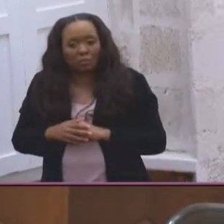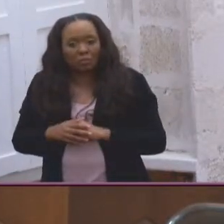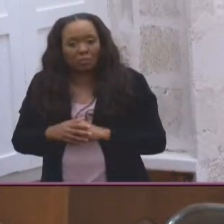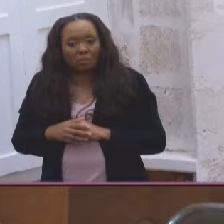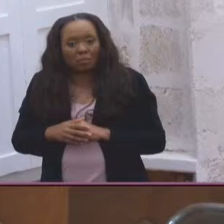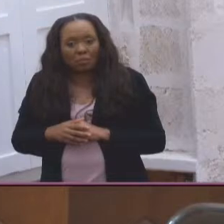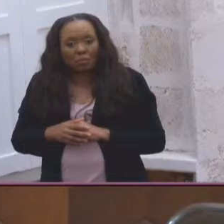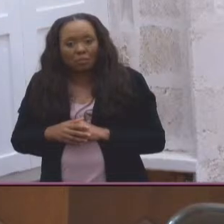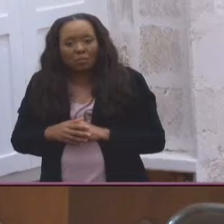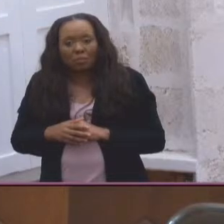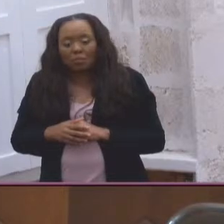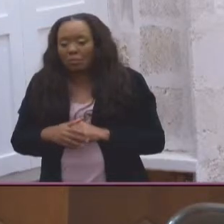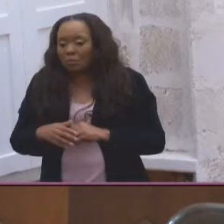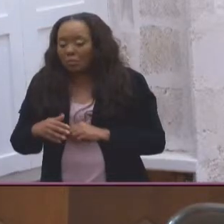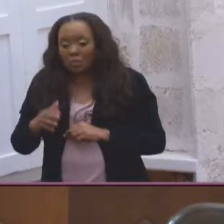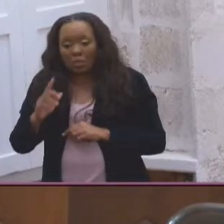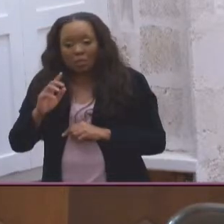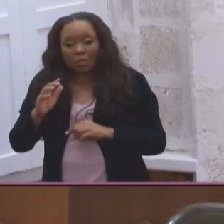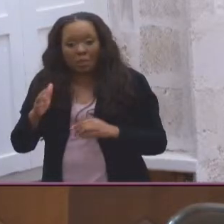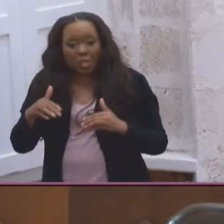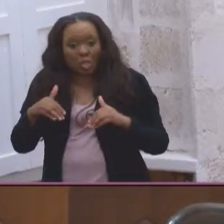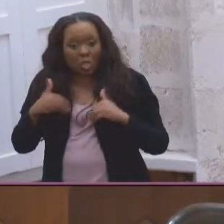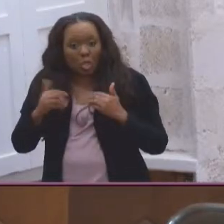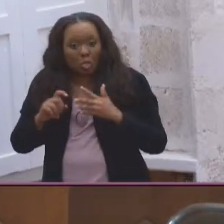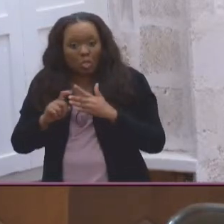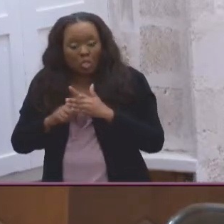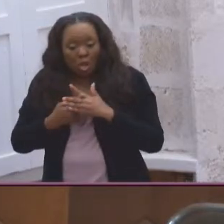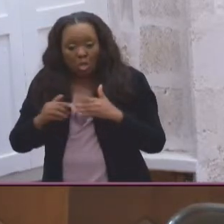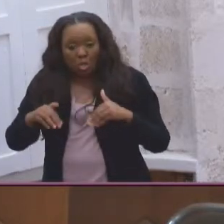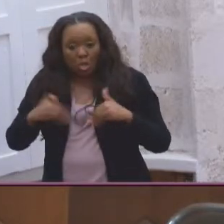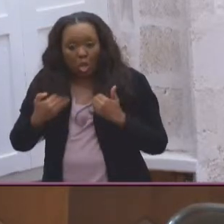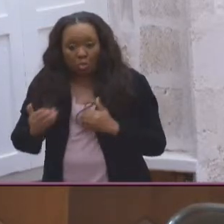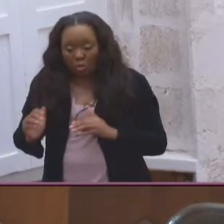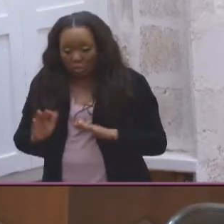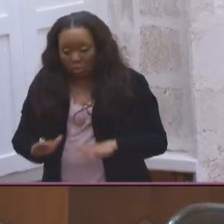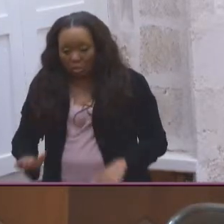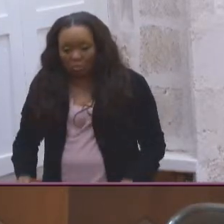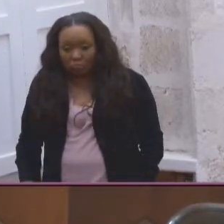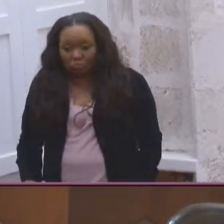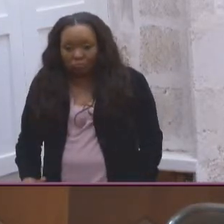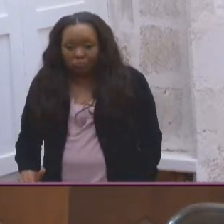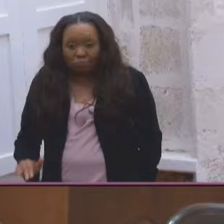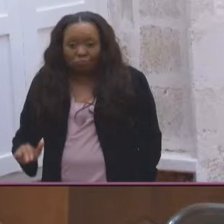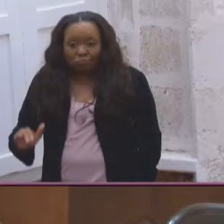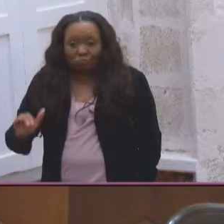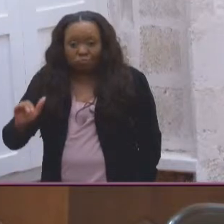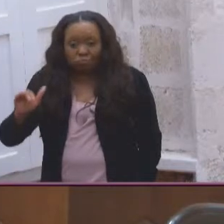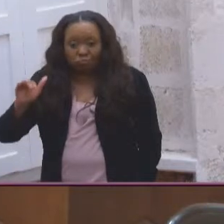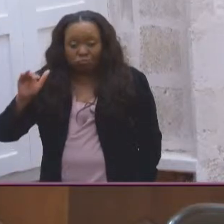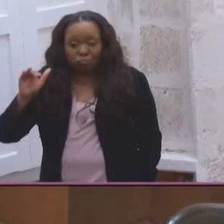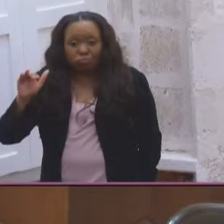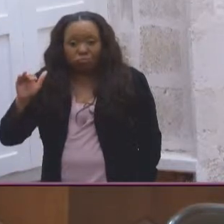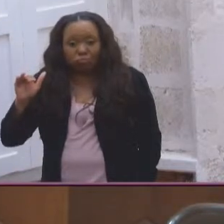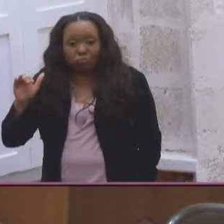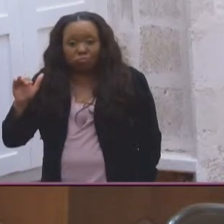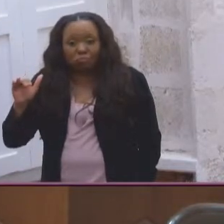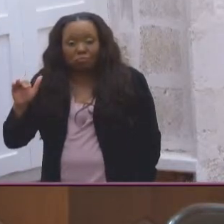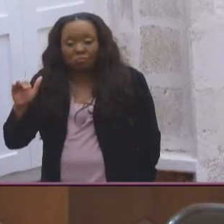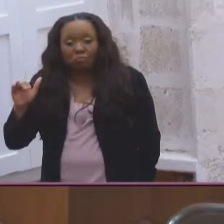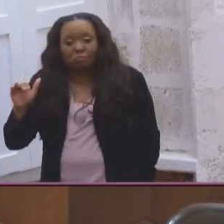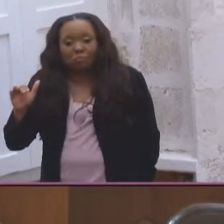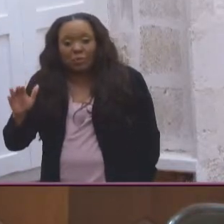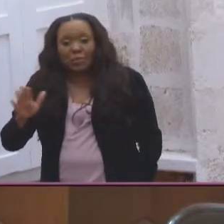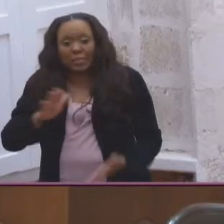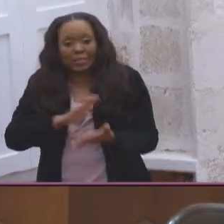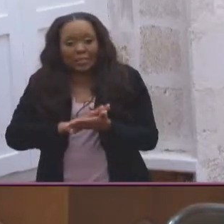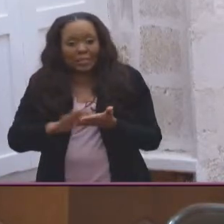policy, government policy, but they encourage their young people to take ownership in cleaning